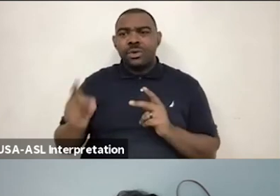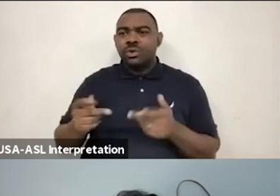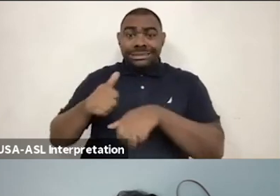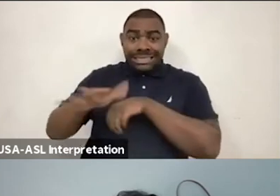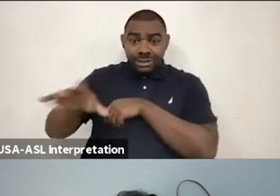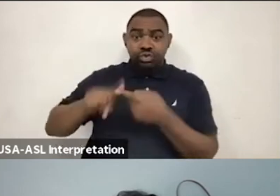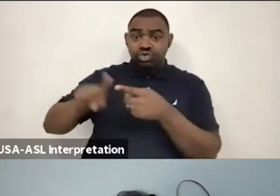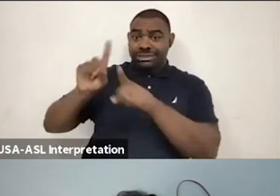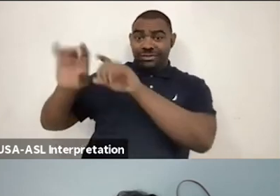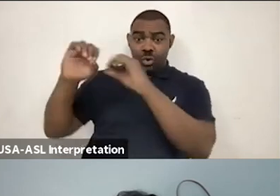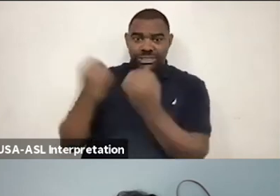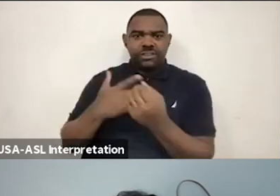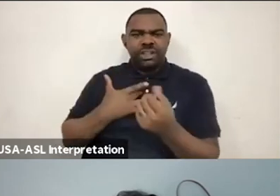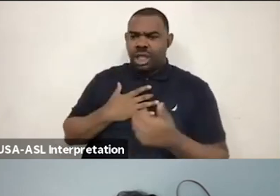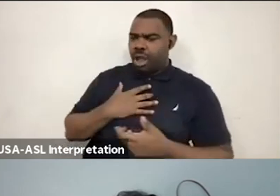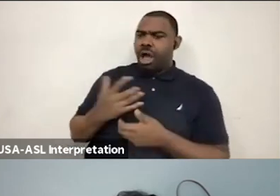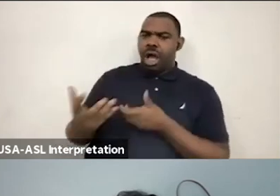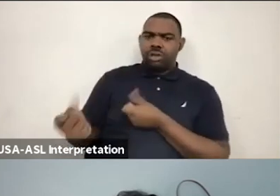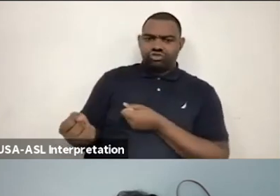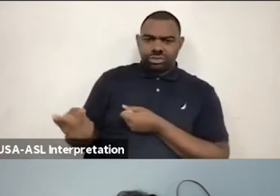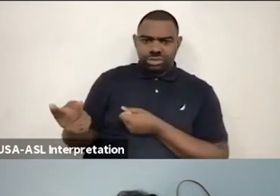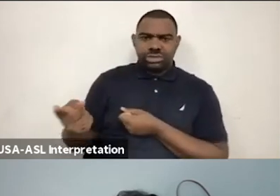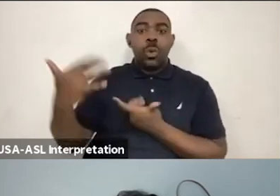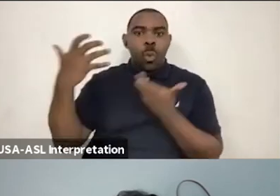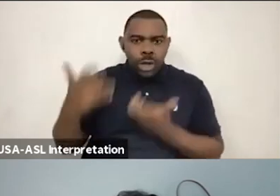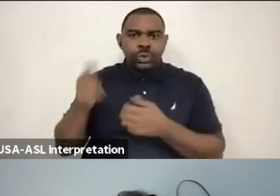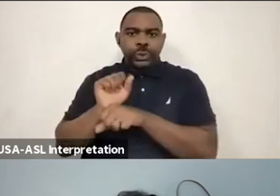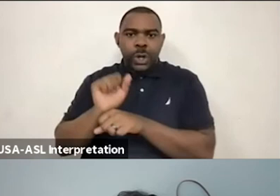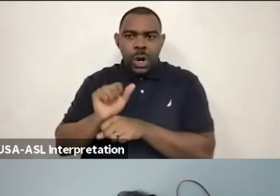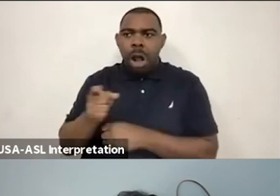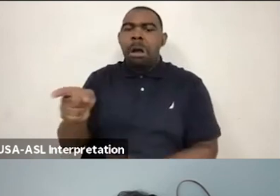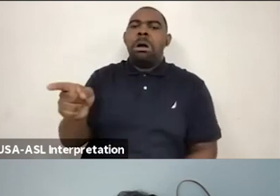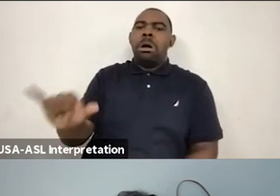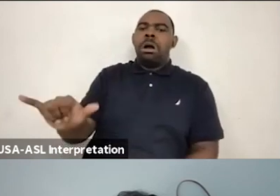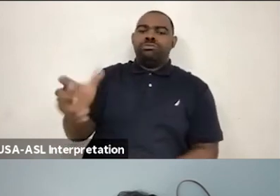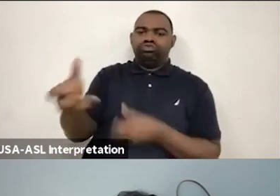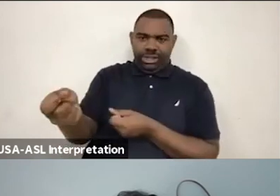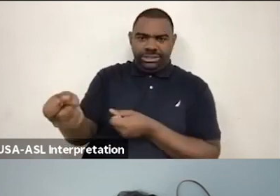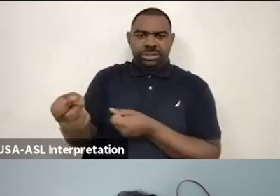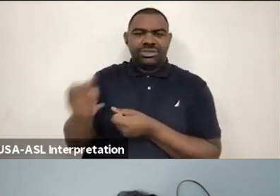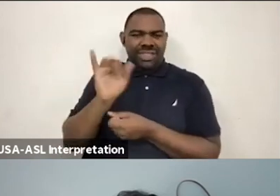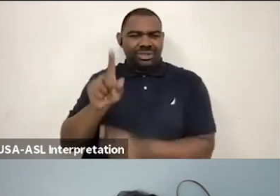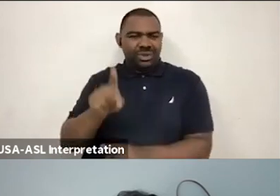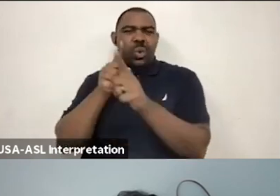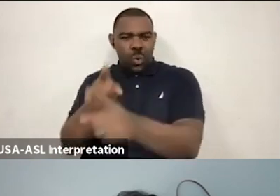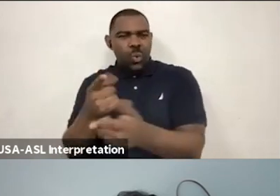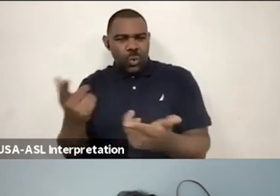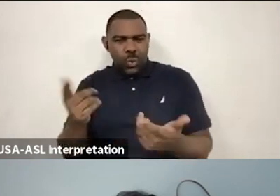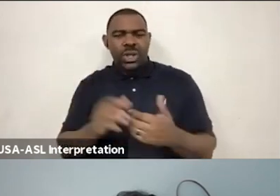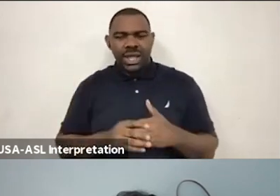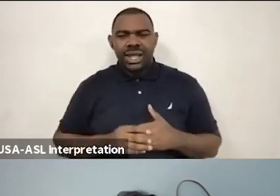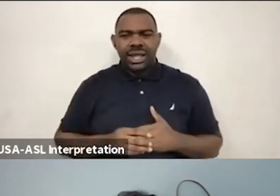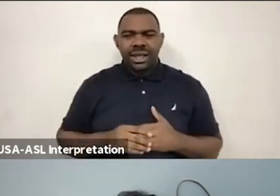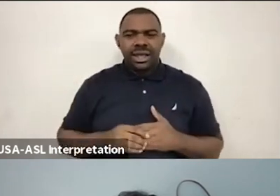people to the organizations out there who want to do the work. So that's what we're working